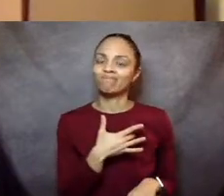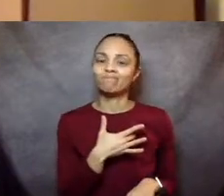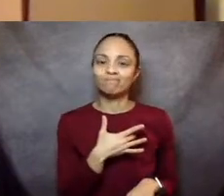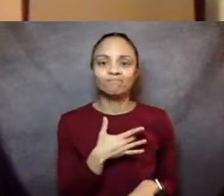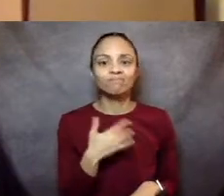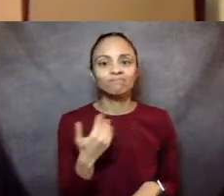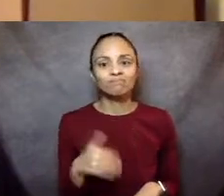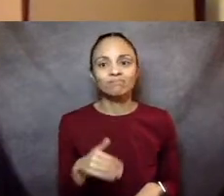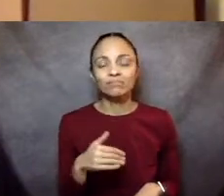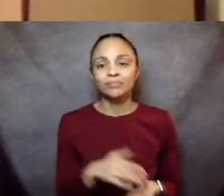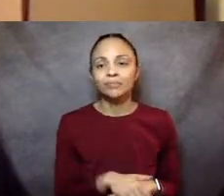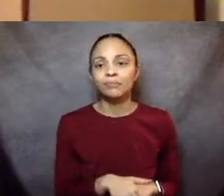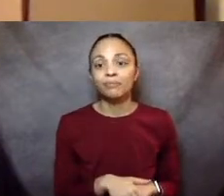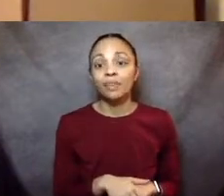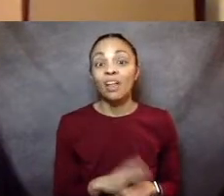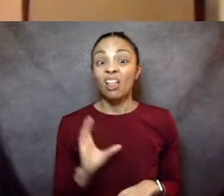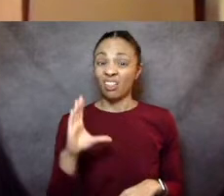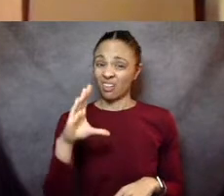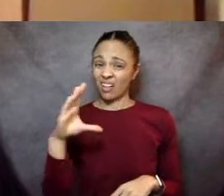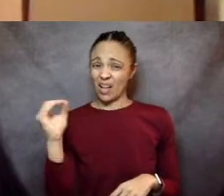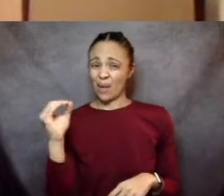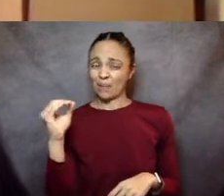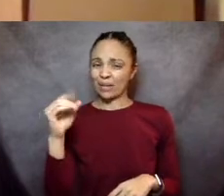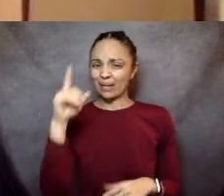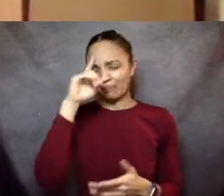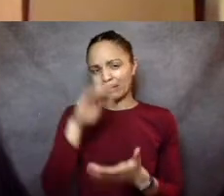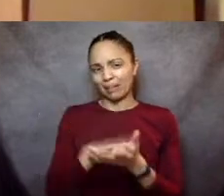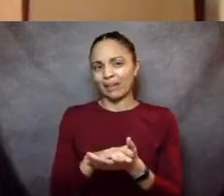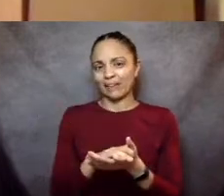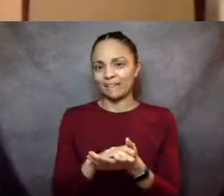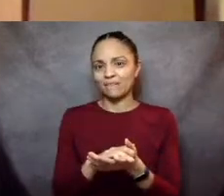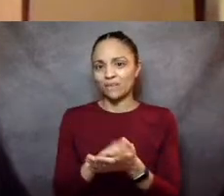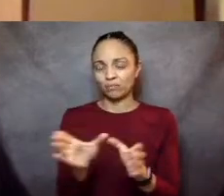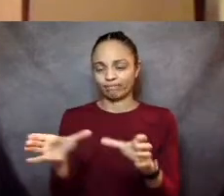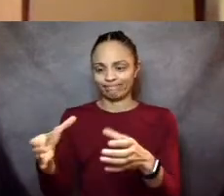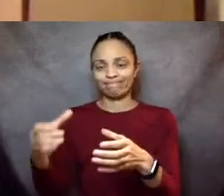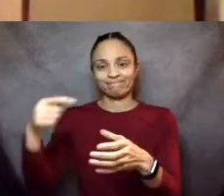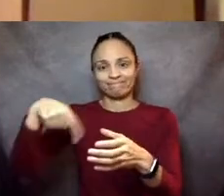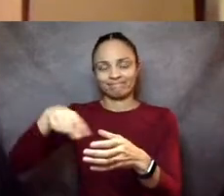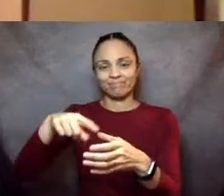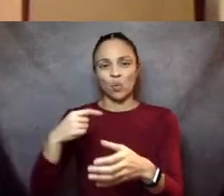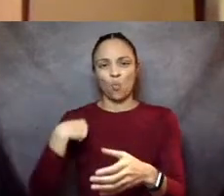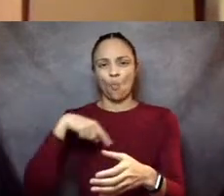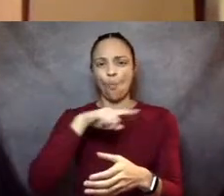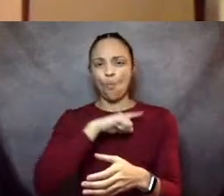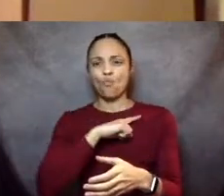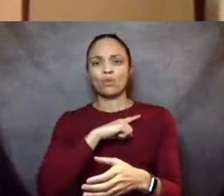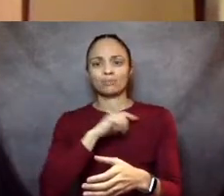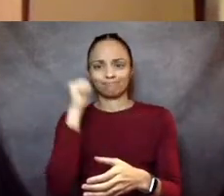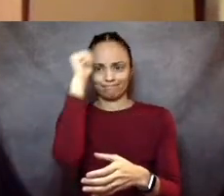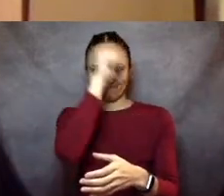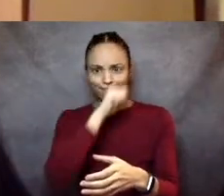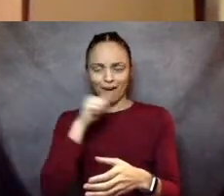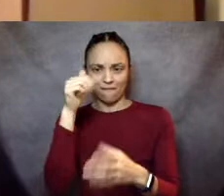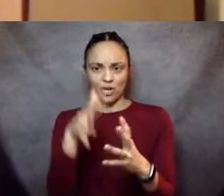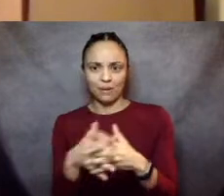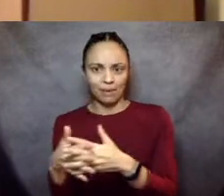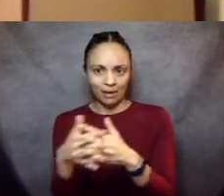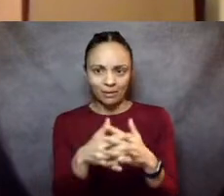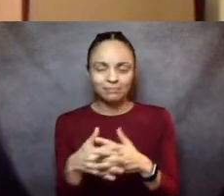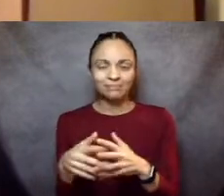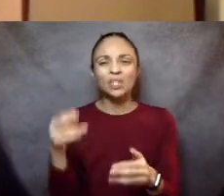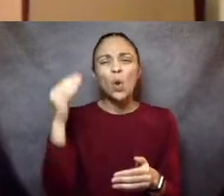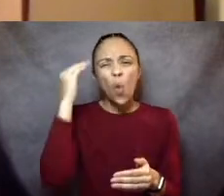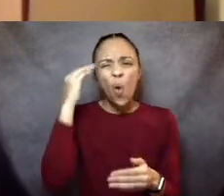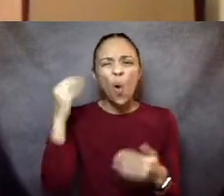the company thought we were African American. And I think back then it was Afro-American, but we've gone from being Black to being colored to being